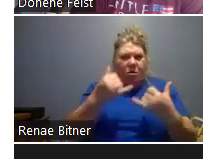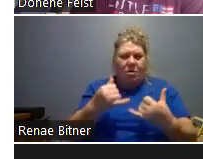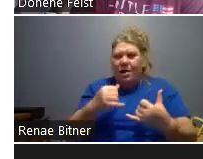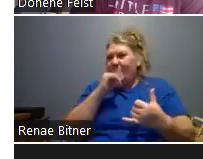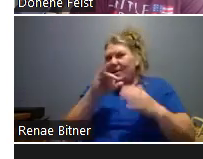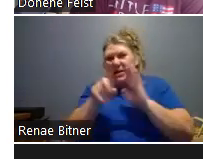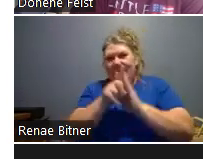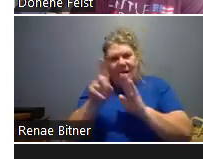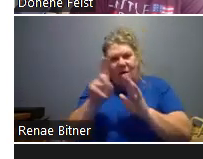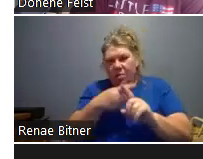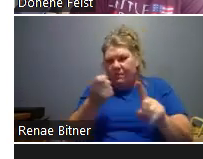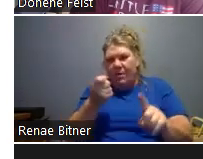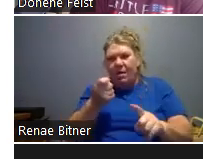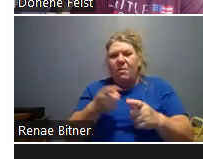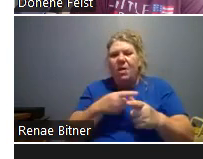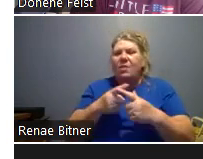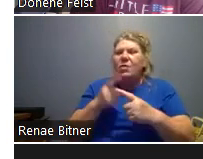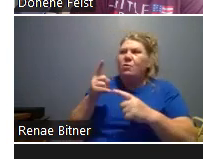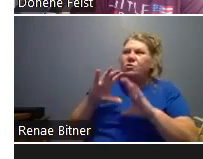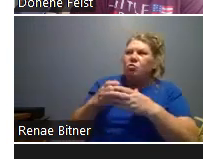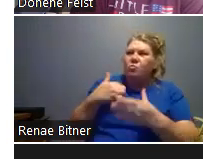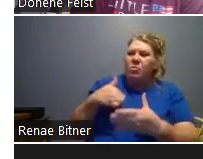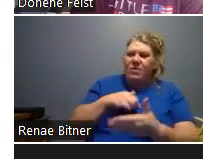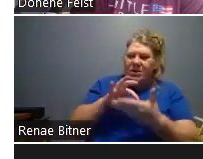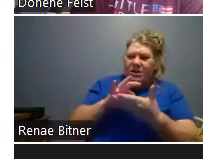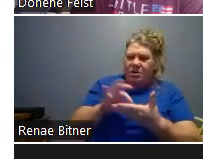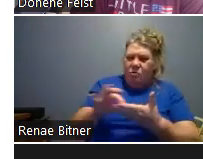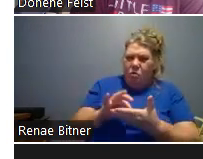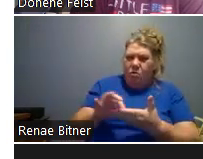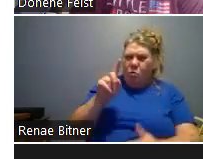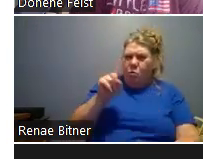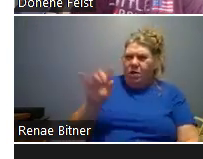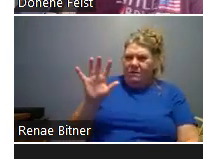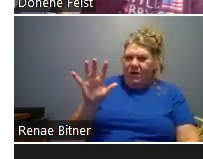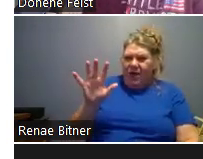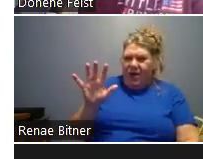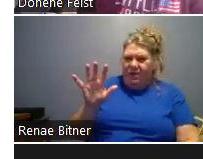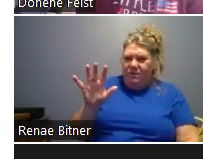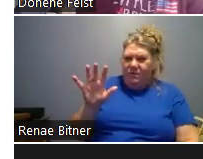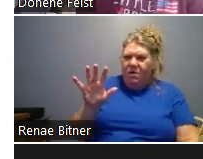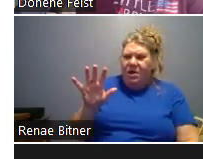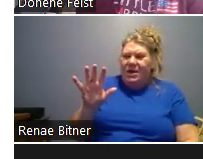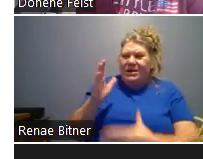they were from. And then there was a group of us that scored them on a 1 to 5 Likert scale on